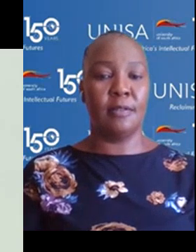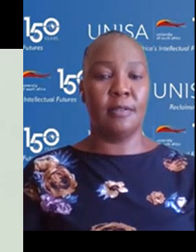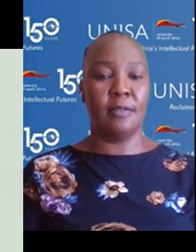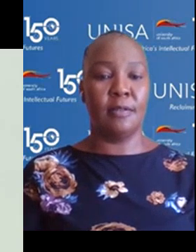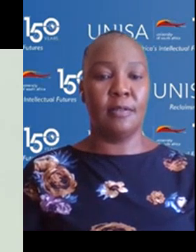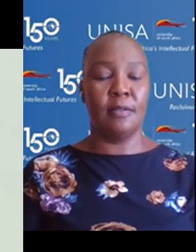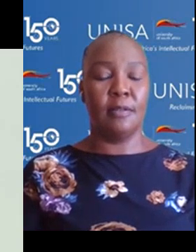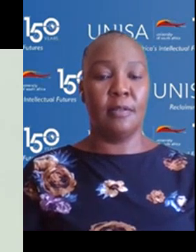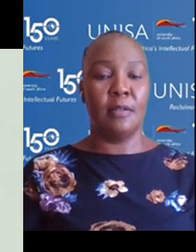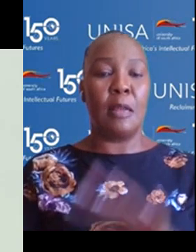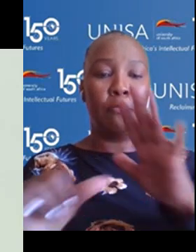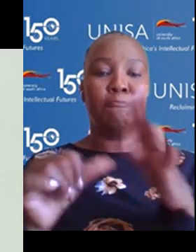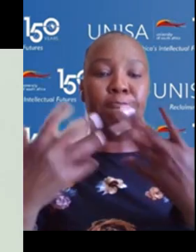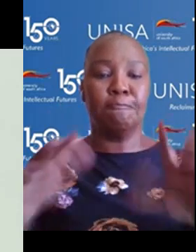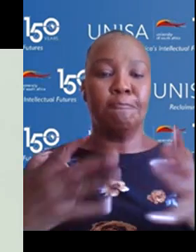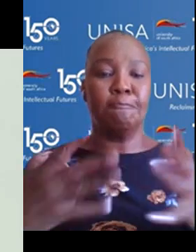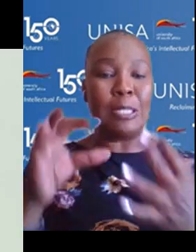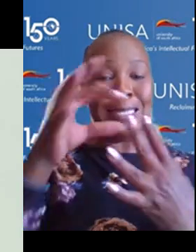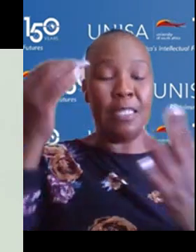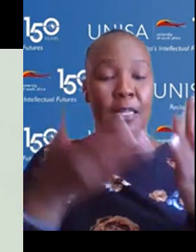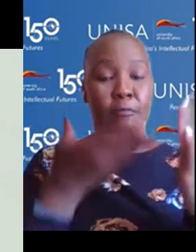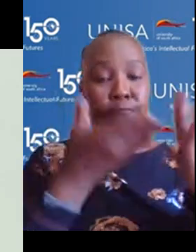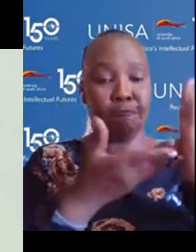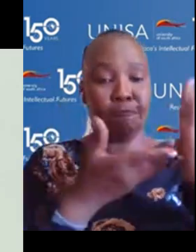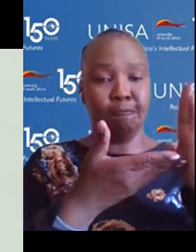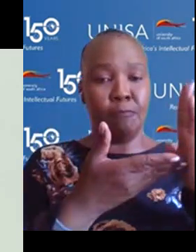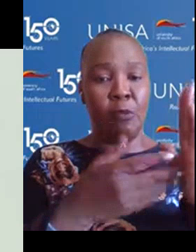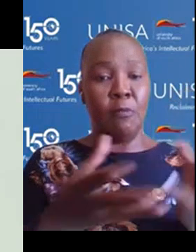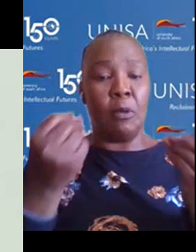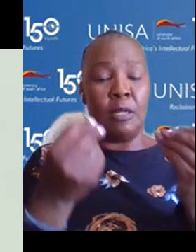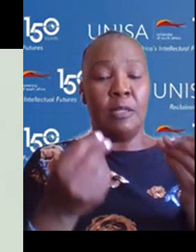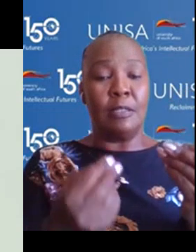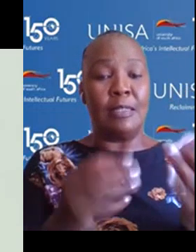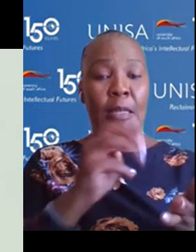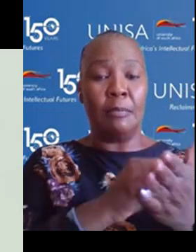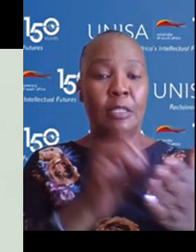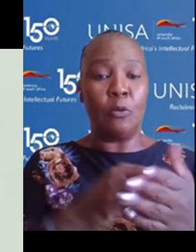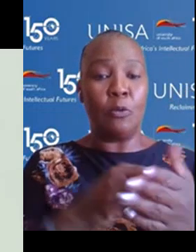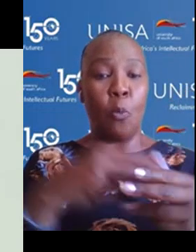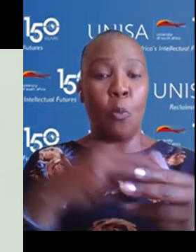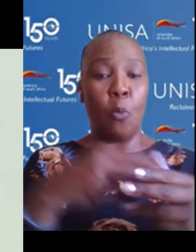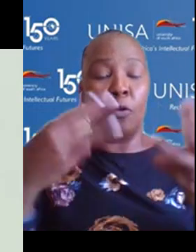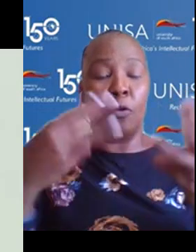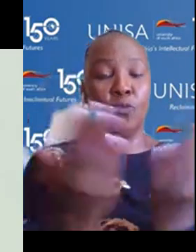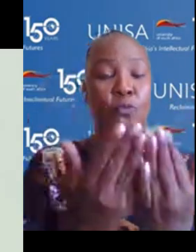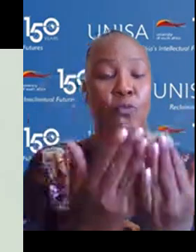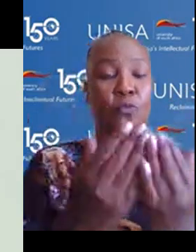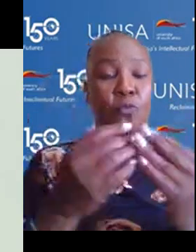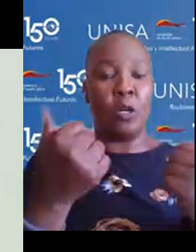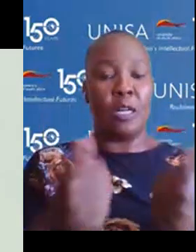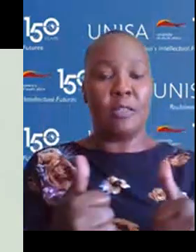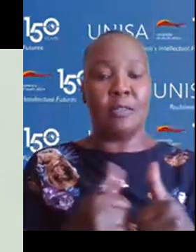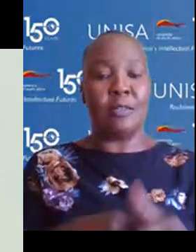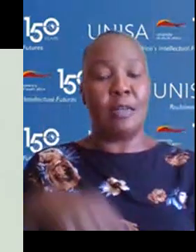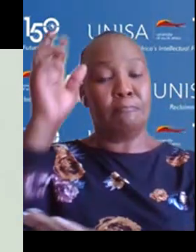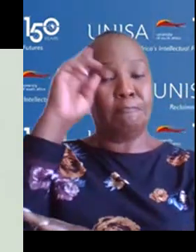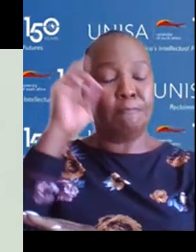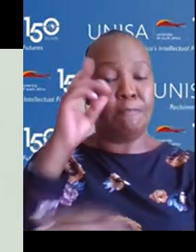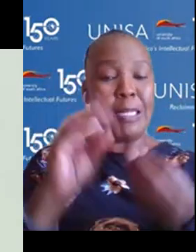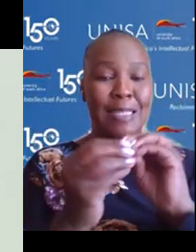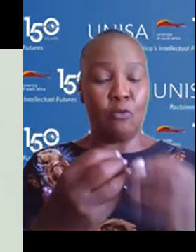Very importantly, you'll need to select here, if you get this message, it's a work or school account. Remember, if you're going to create your own